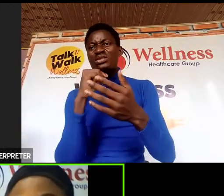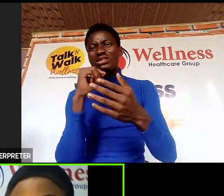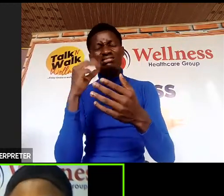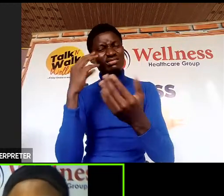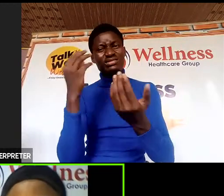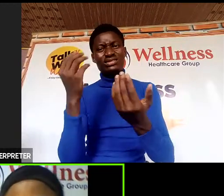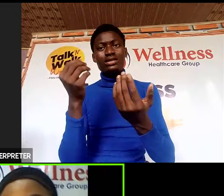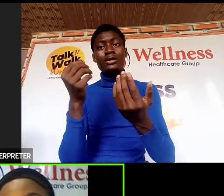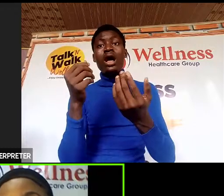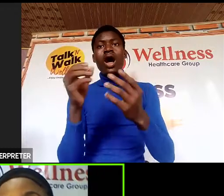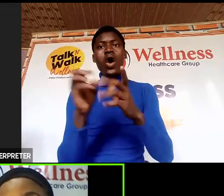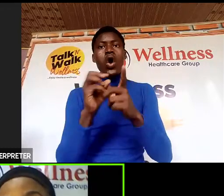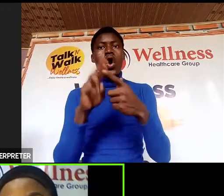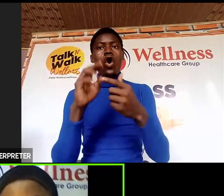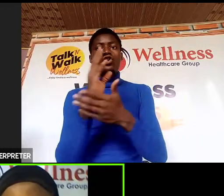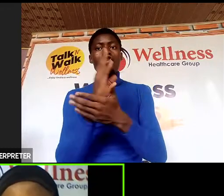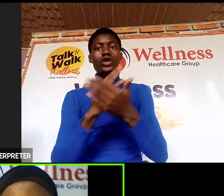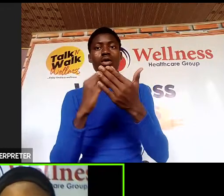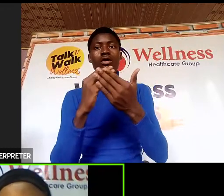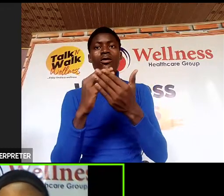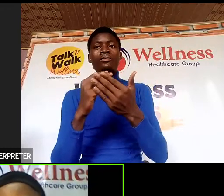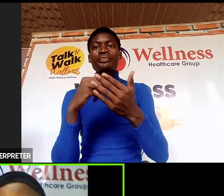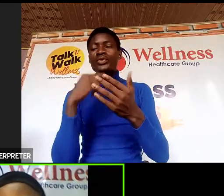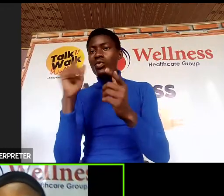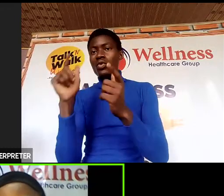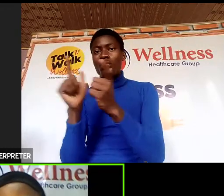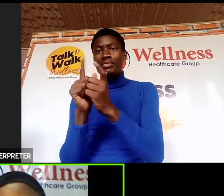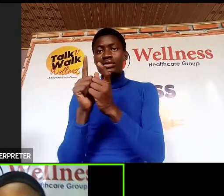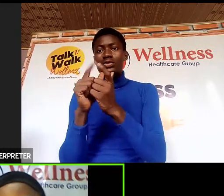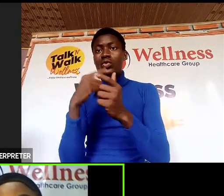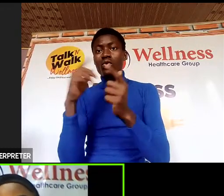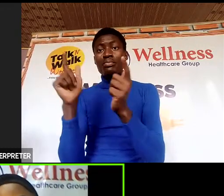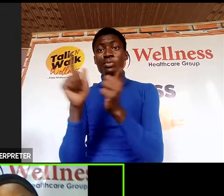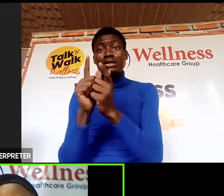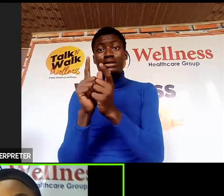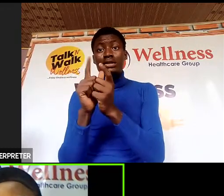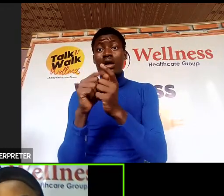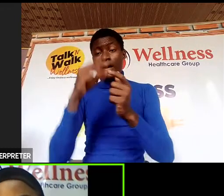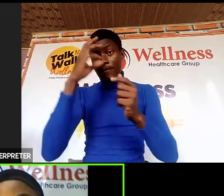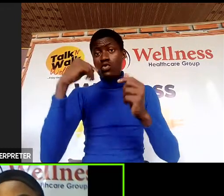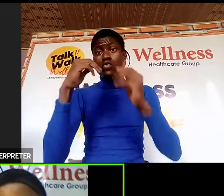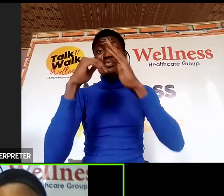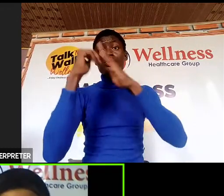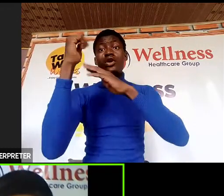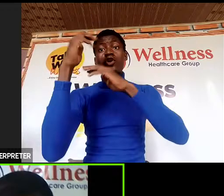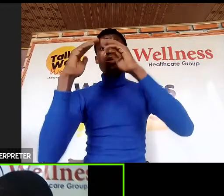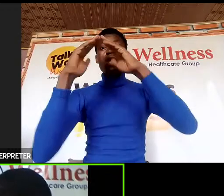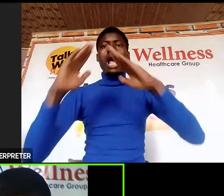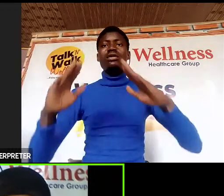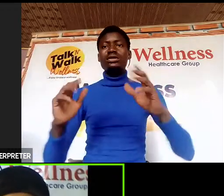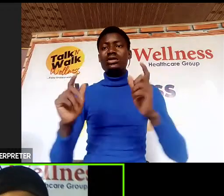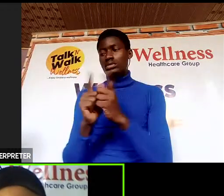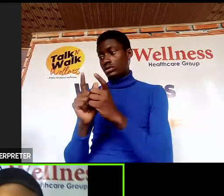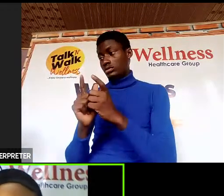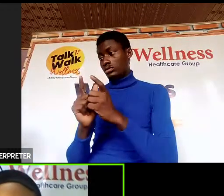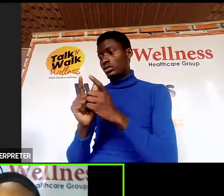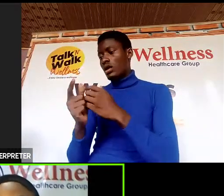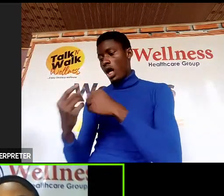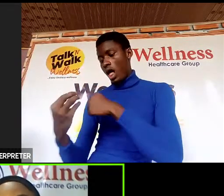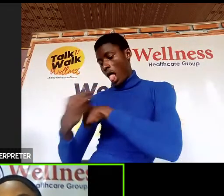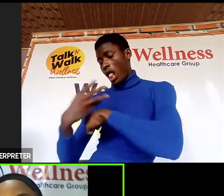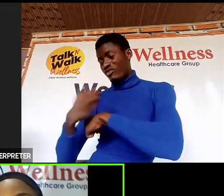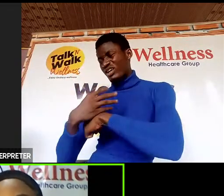lost his gold. So when you have acquired the discipline of saving the money, please acquire the discipline